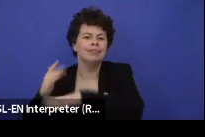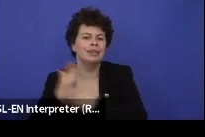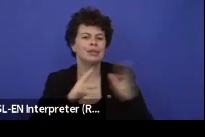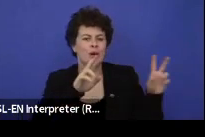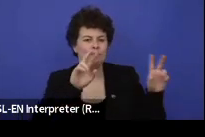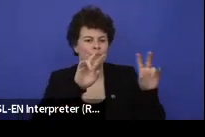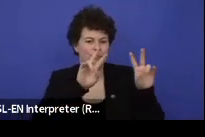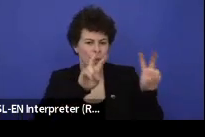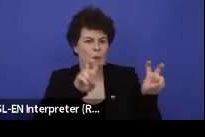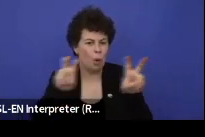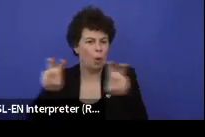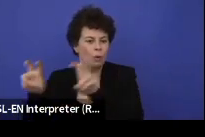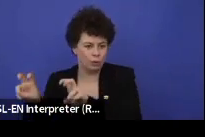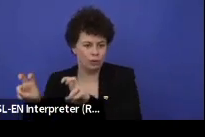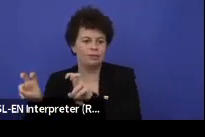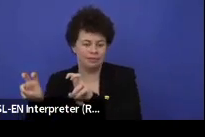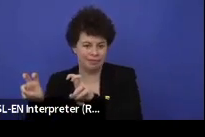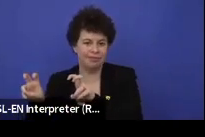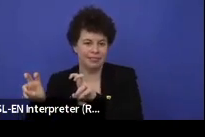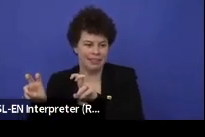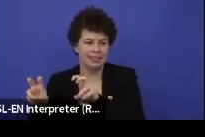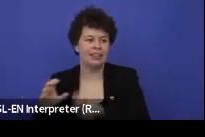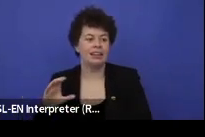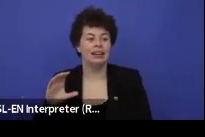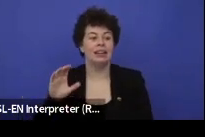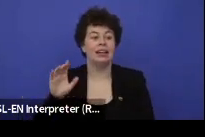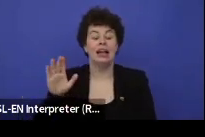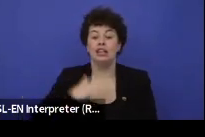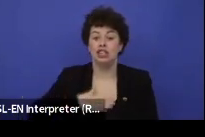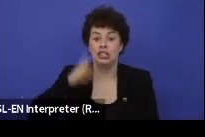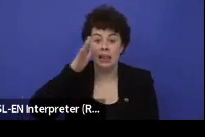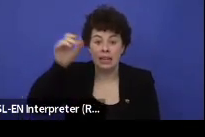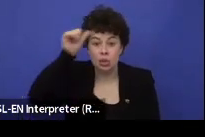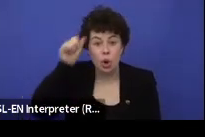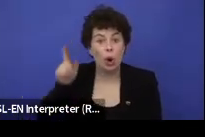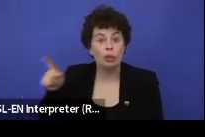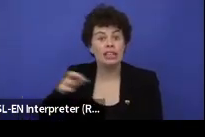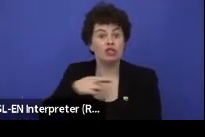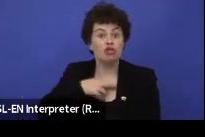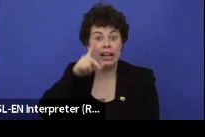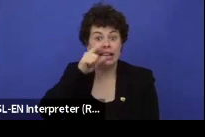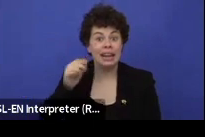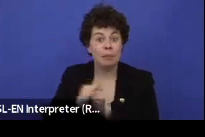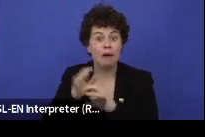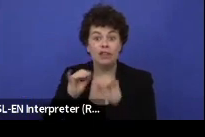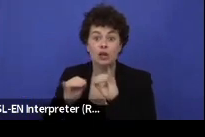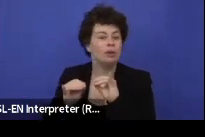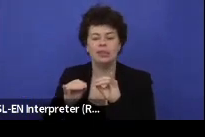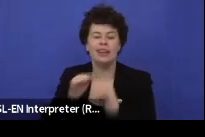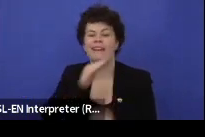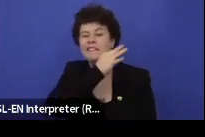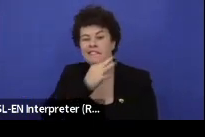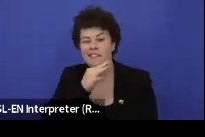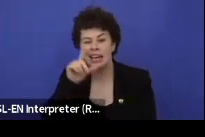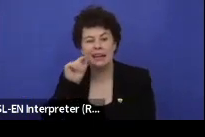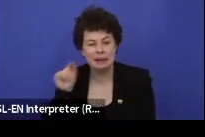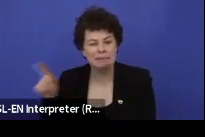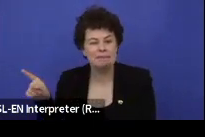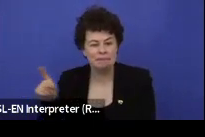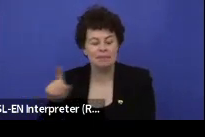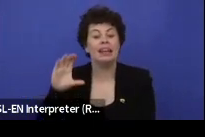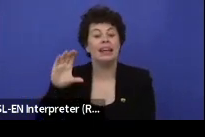and Carol had said, I should point out actually that these are all pseudonyms, so these are not the participants' real names, but Carol had